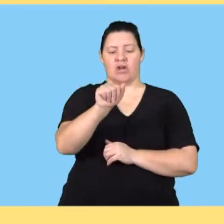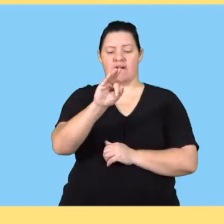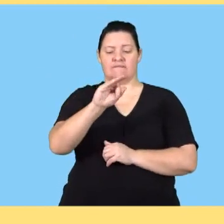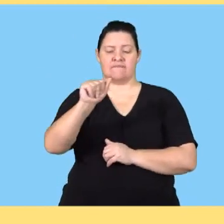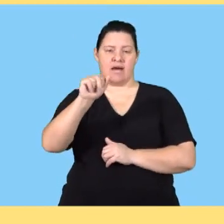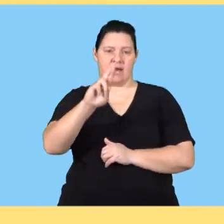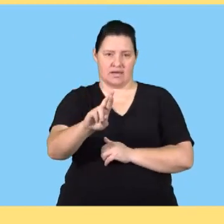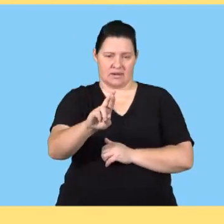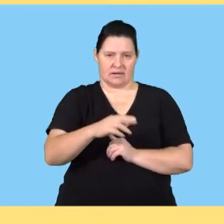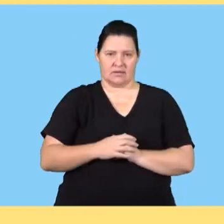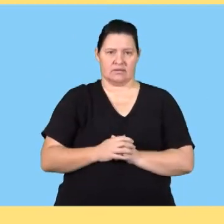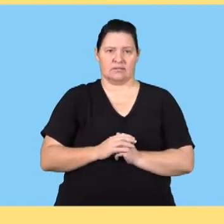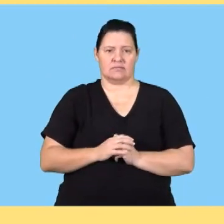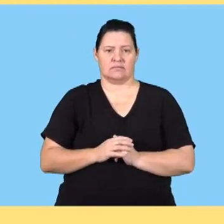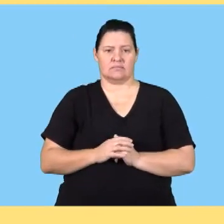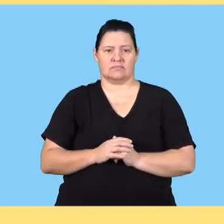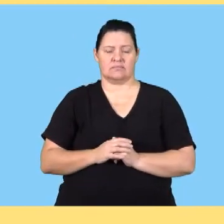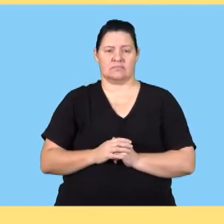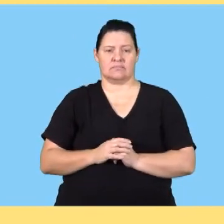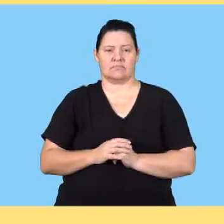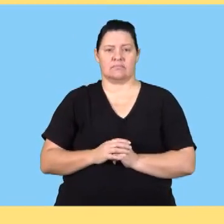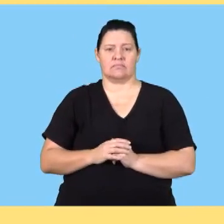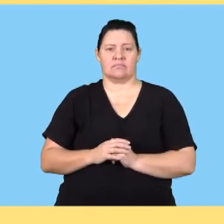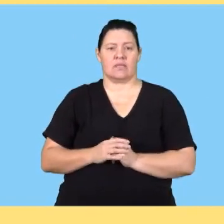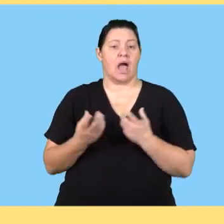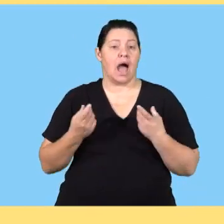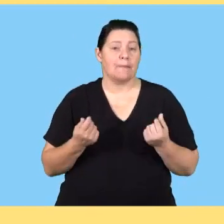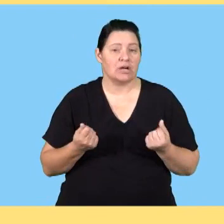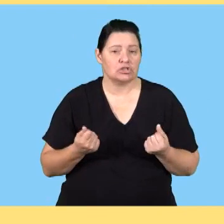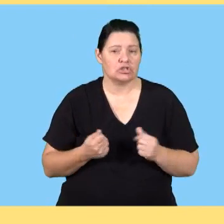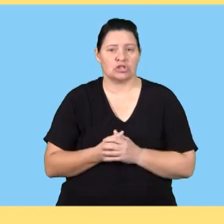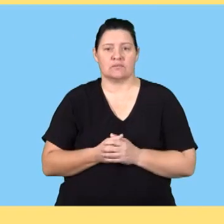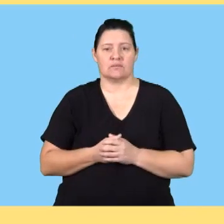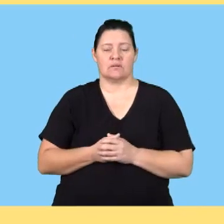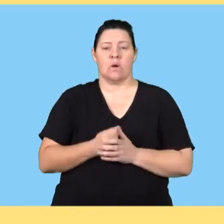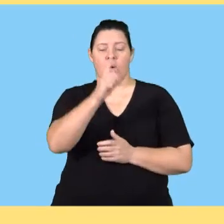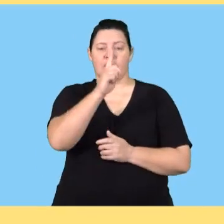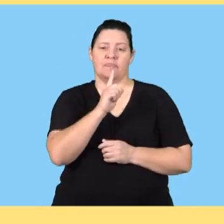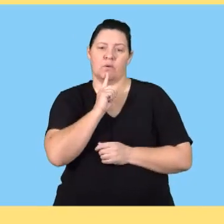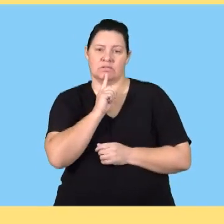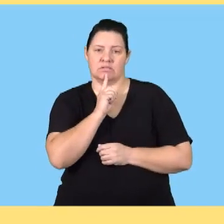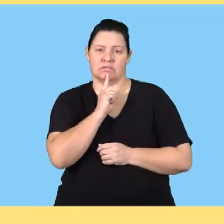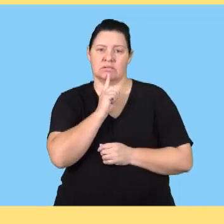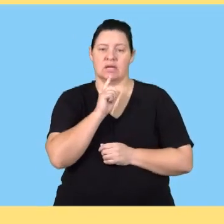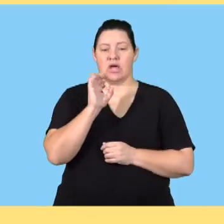name is A. Jaffa and the amount is